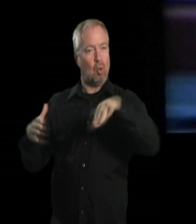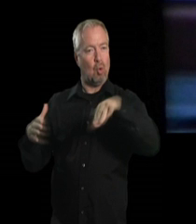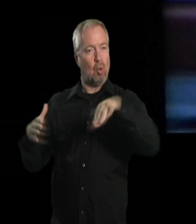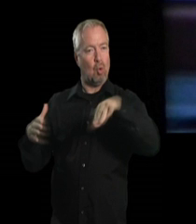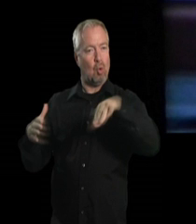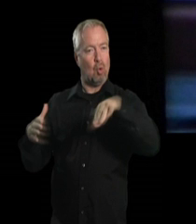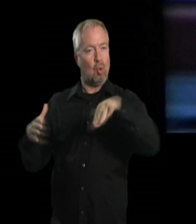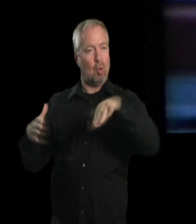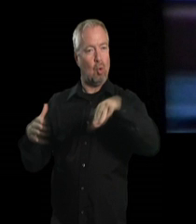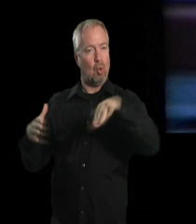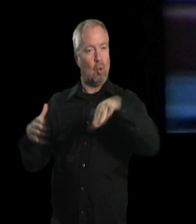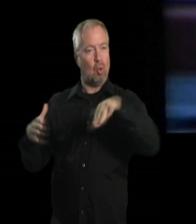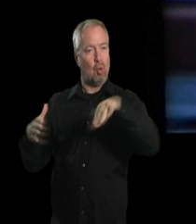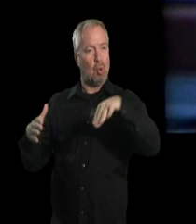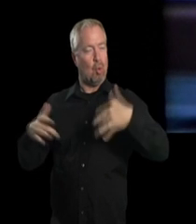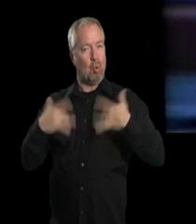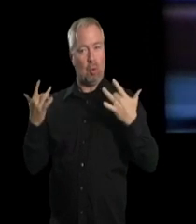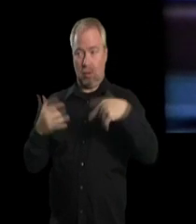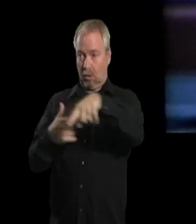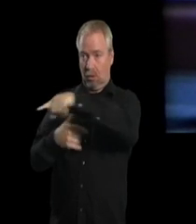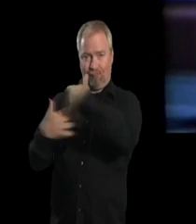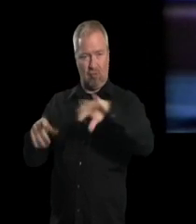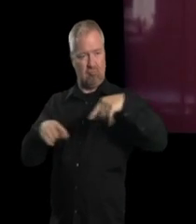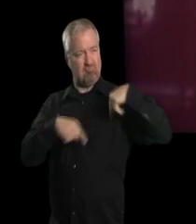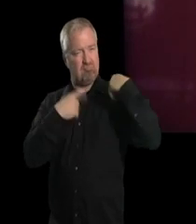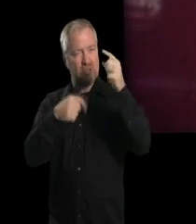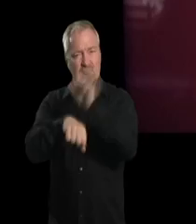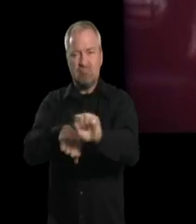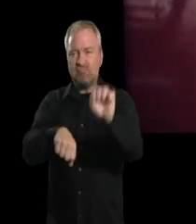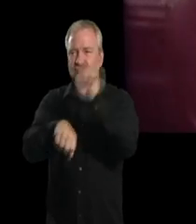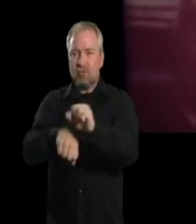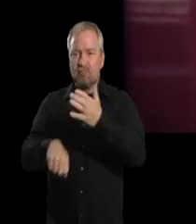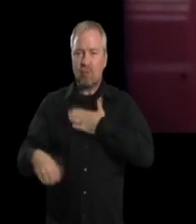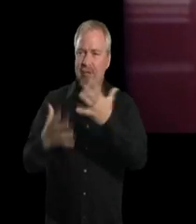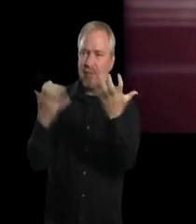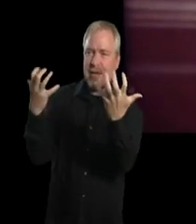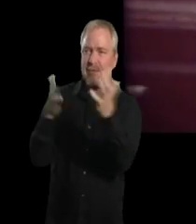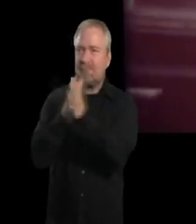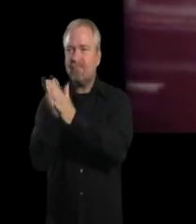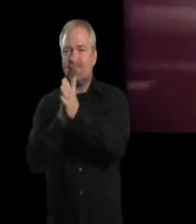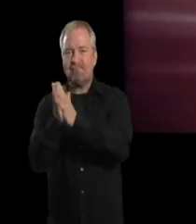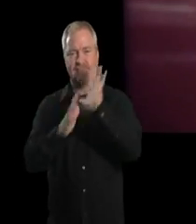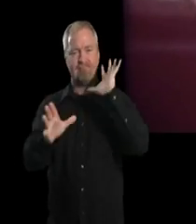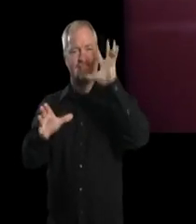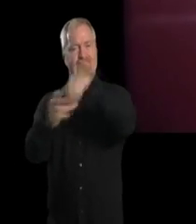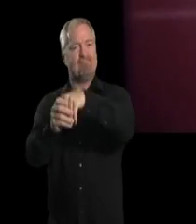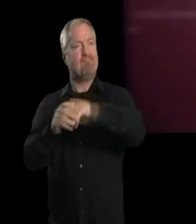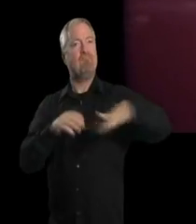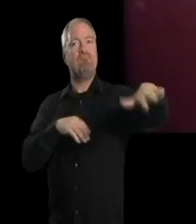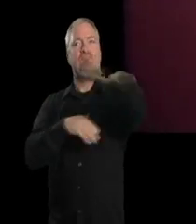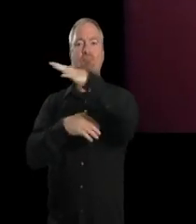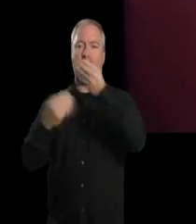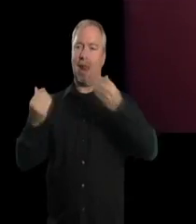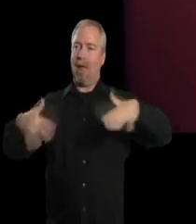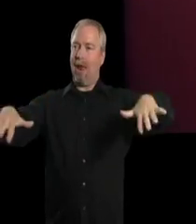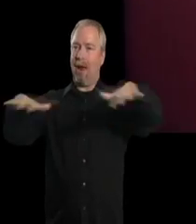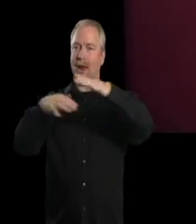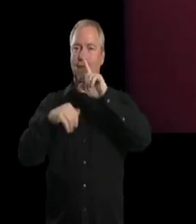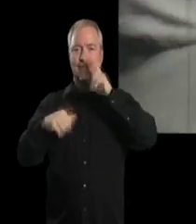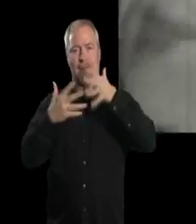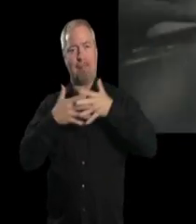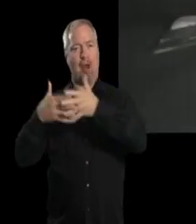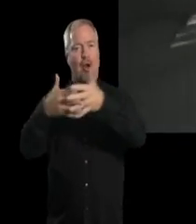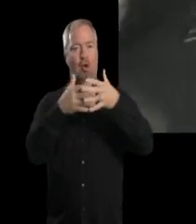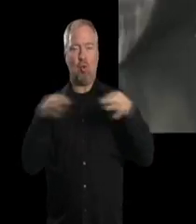an industrial sewing machine. But who have a willingness, a desire, and who are qualified and have an